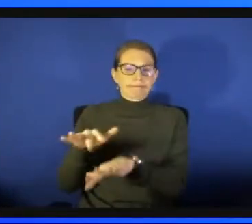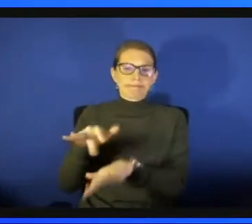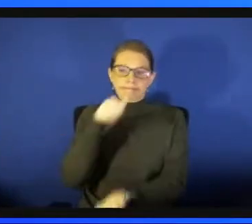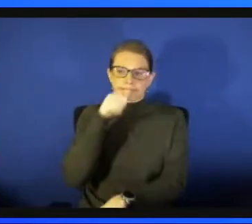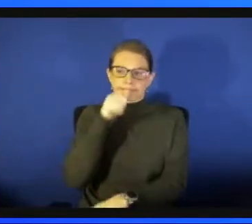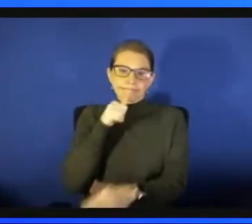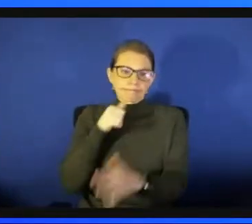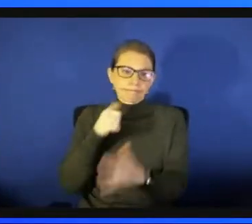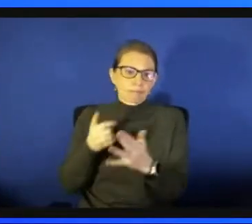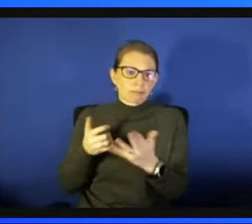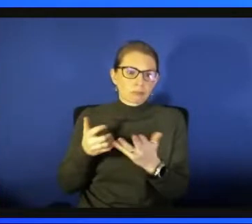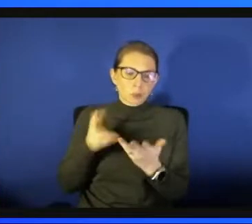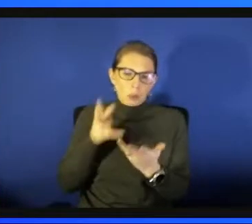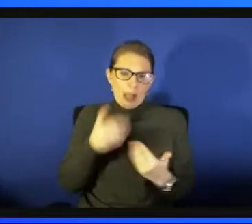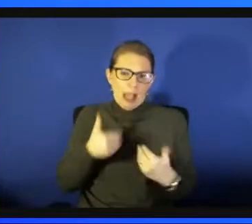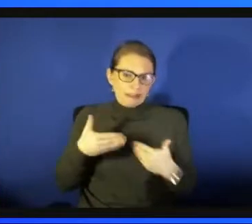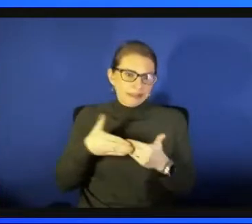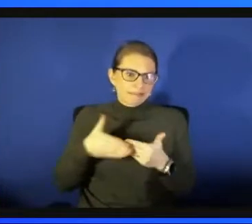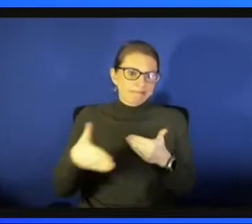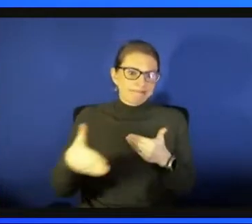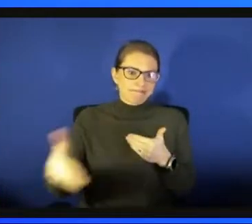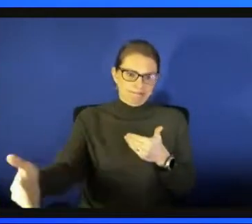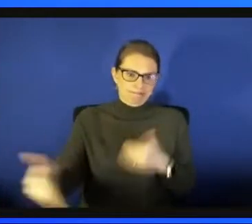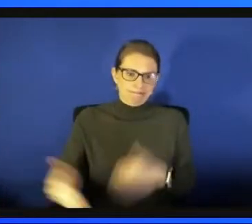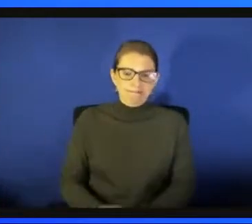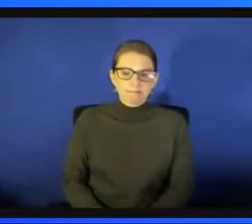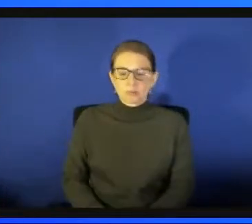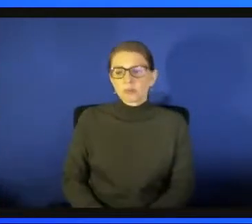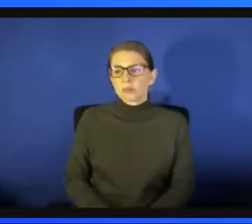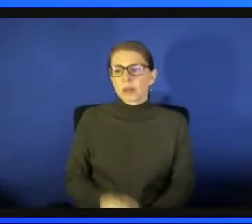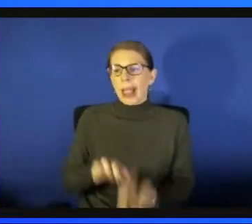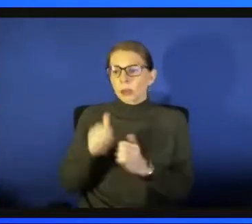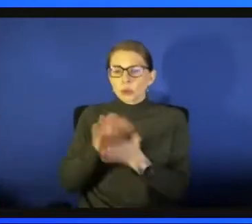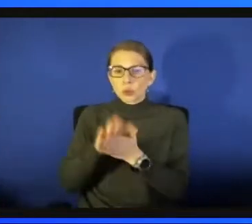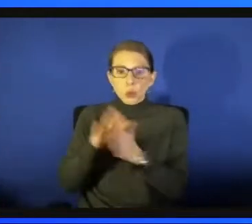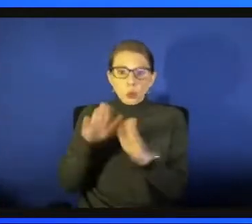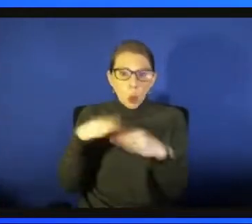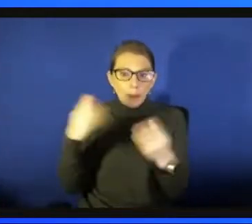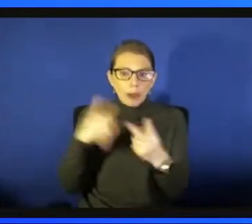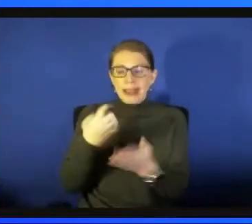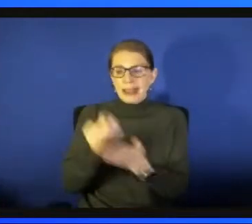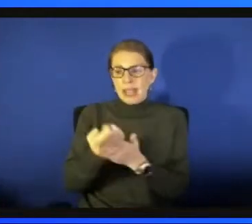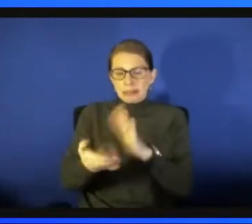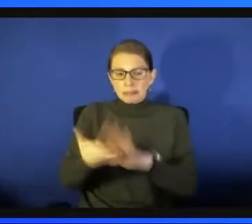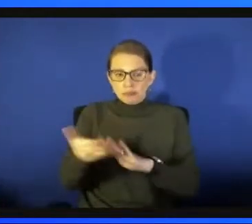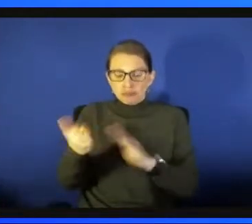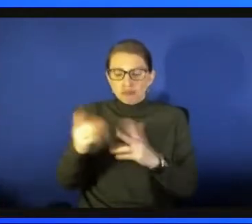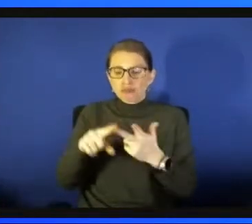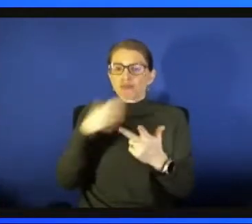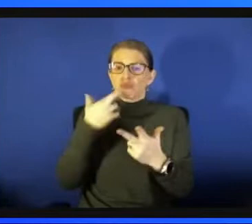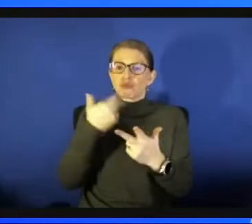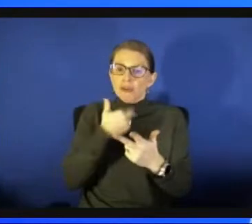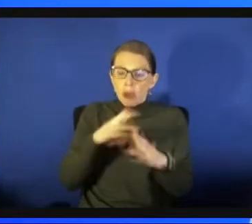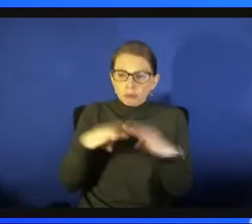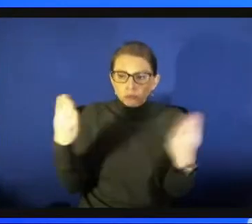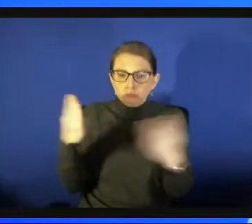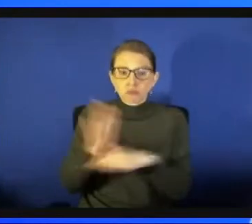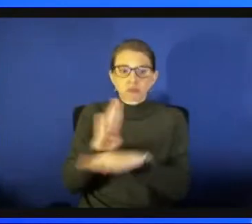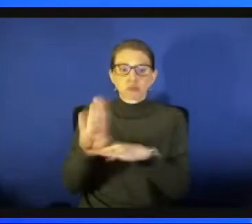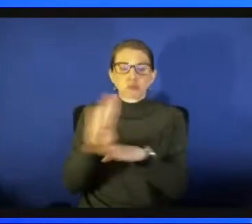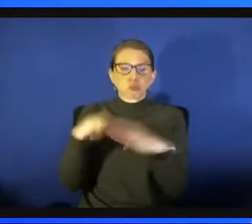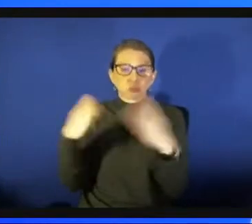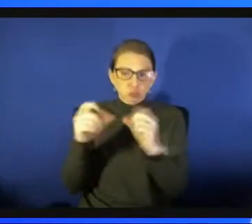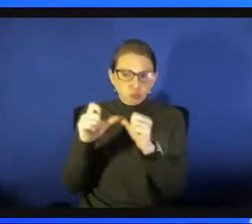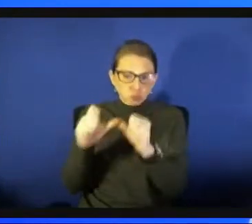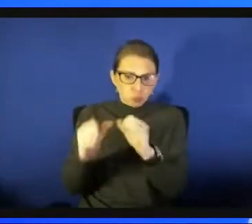with this? How do we go about keeping, again, our schools open, our economy open, our restaurants, our places of business going? Okay. How do we